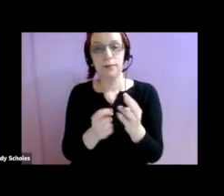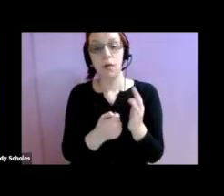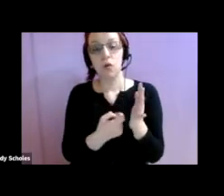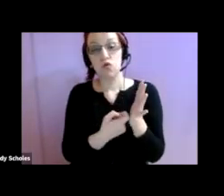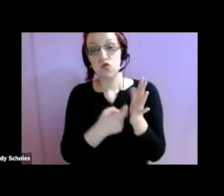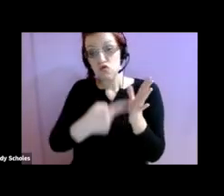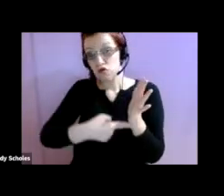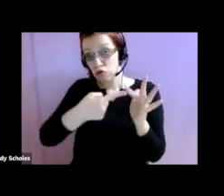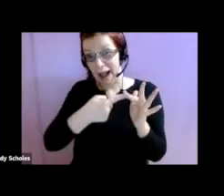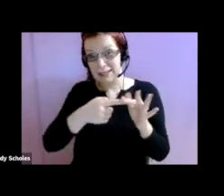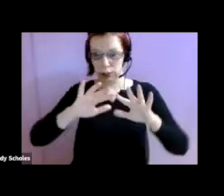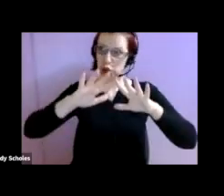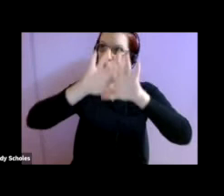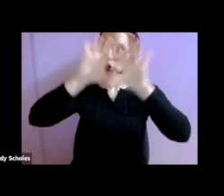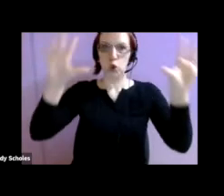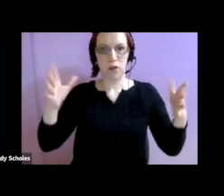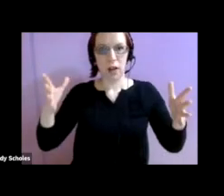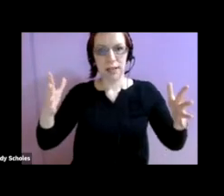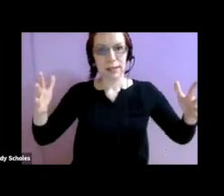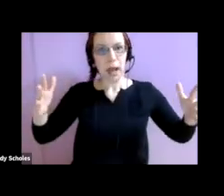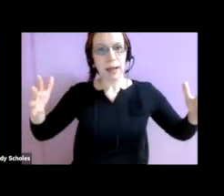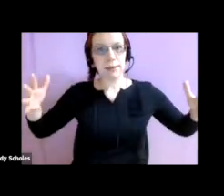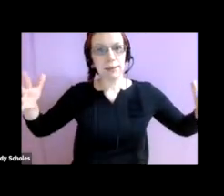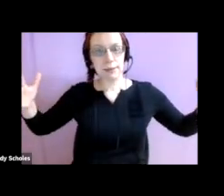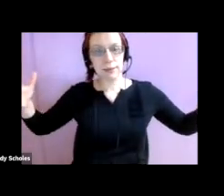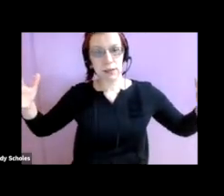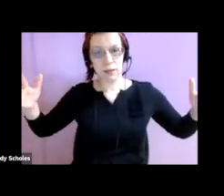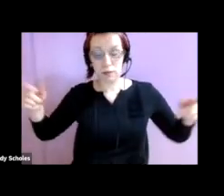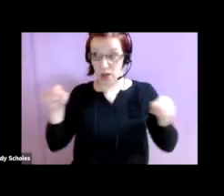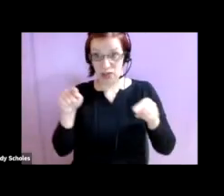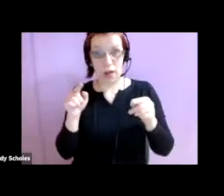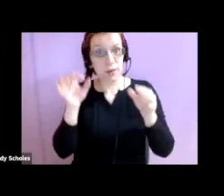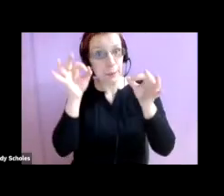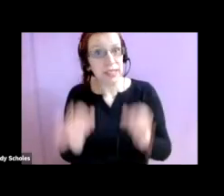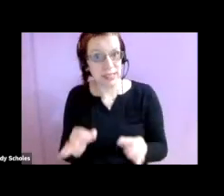is expanding from the gravitational wave signal. It's a very specific measurement that can be done.